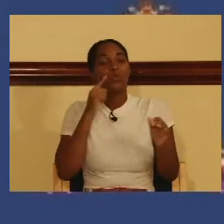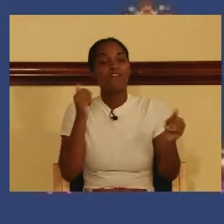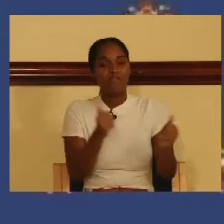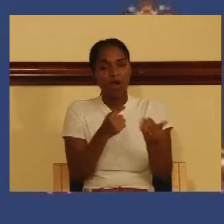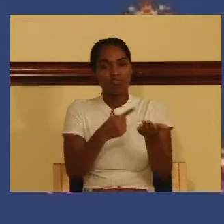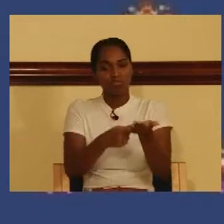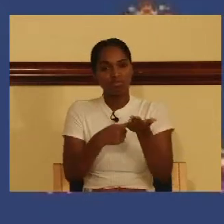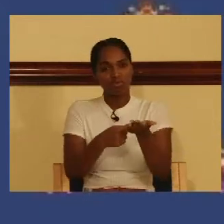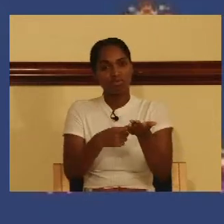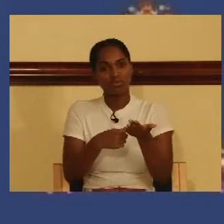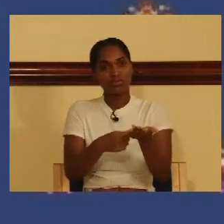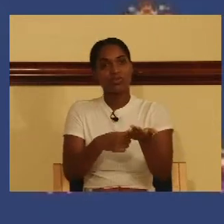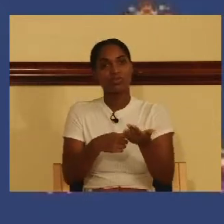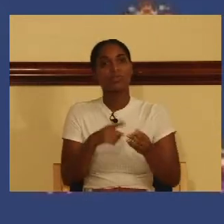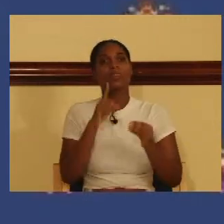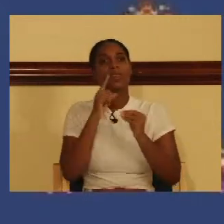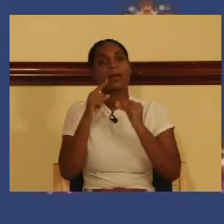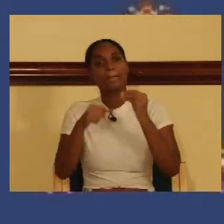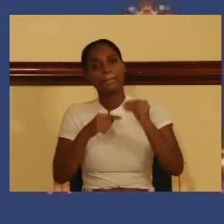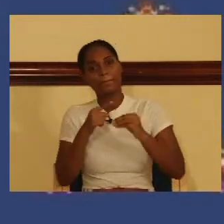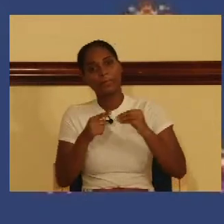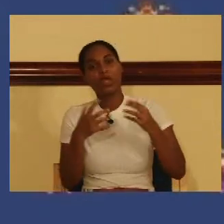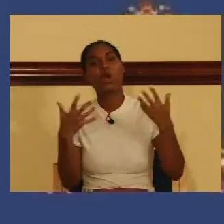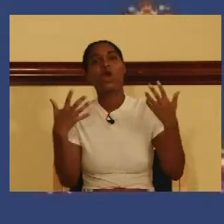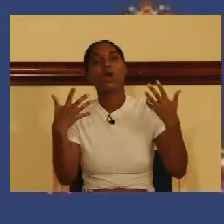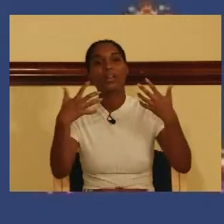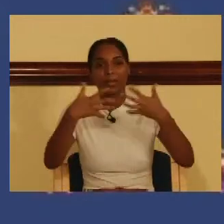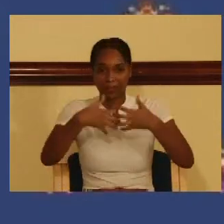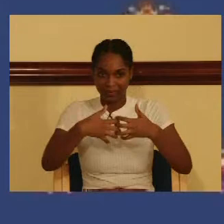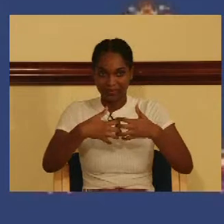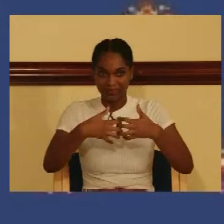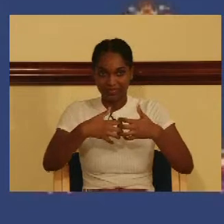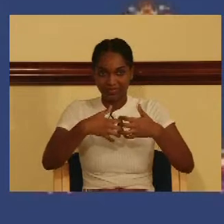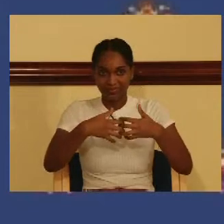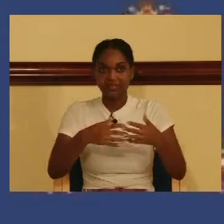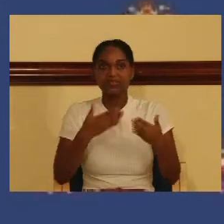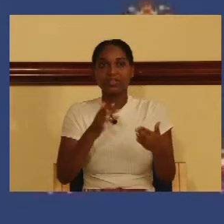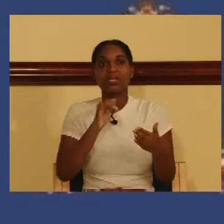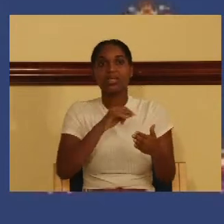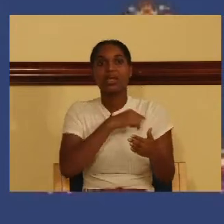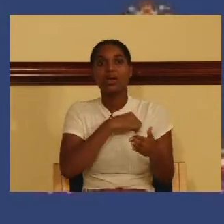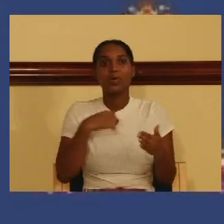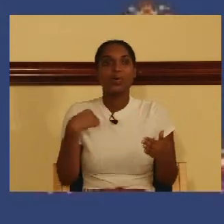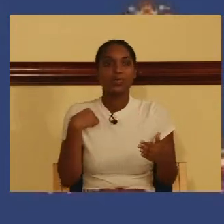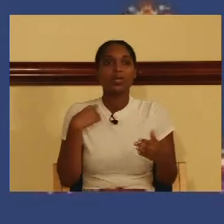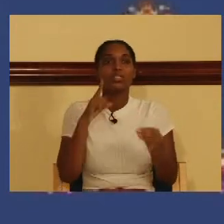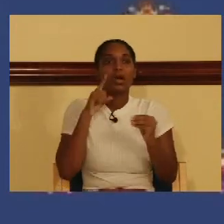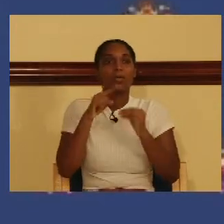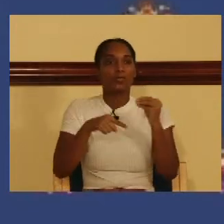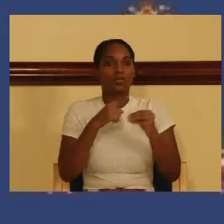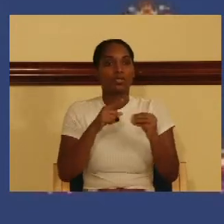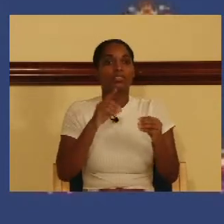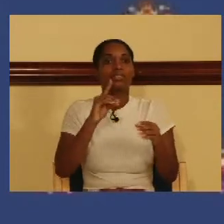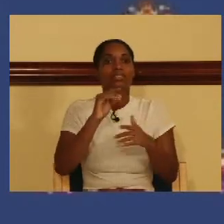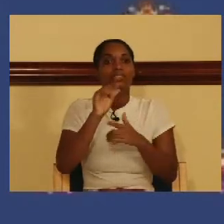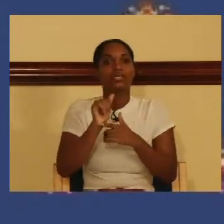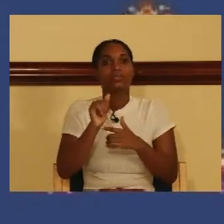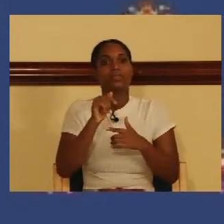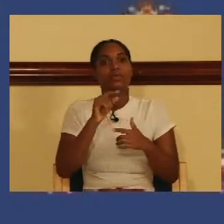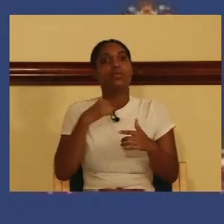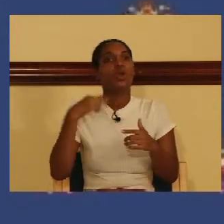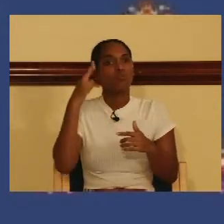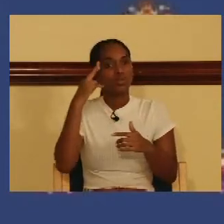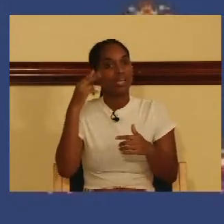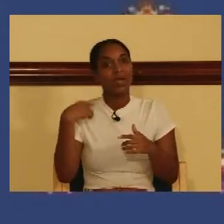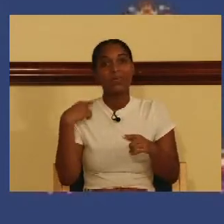and each speaker talks about collaboration. And it is something that whenever we meet to talk about disabilities, we realize that we